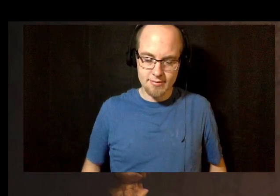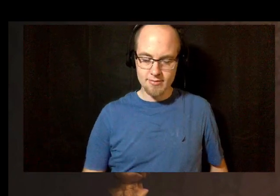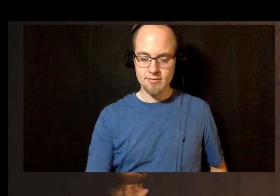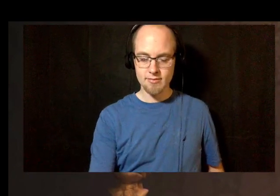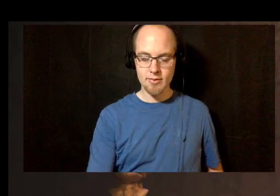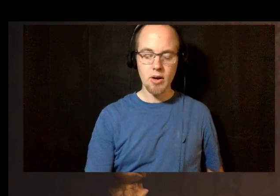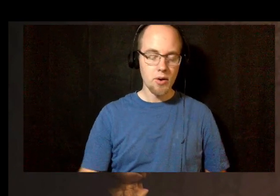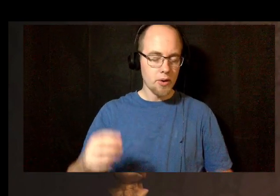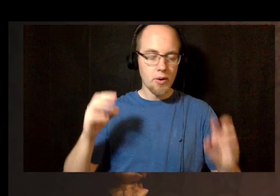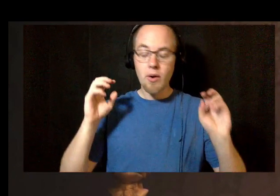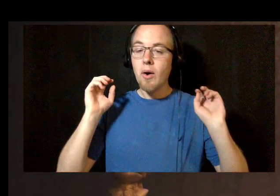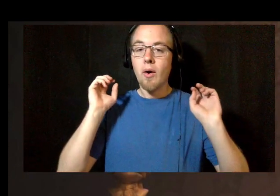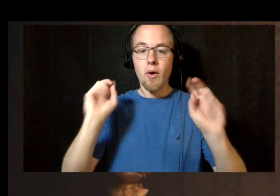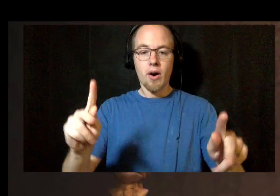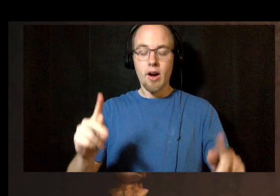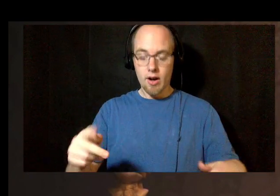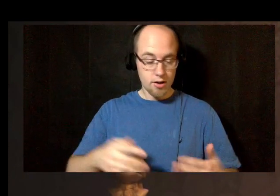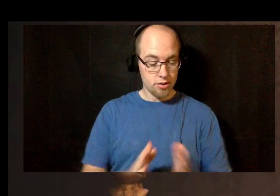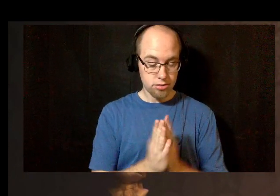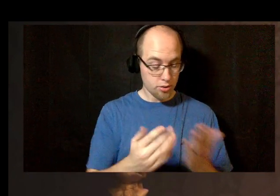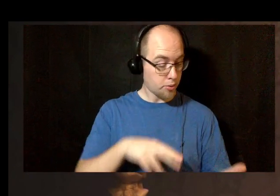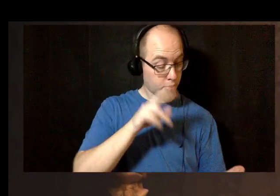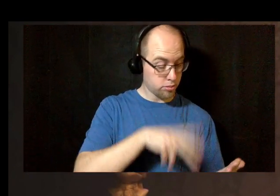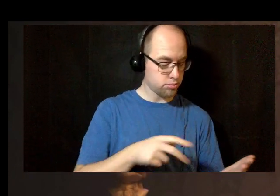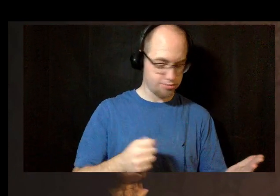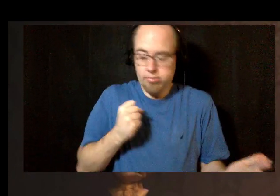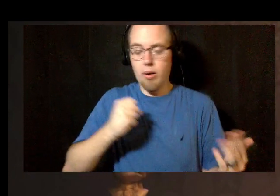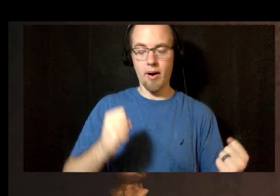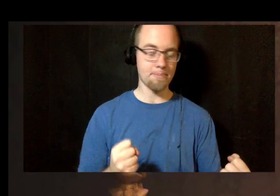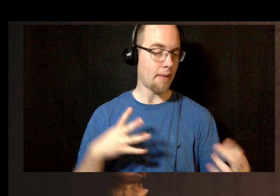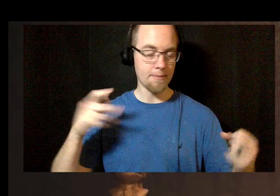Gonna read the book. Okay. Here we go.